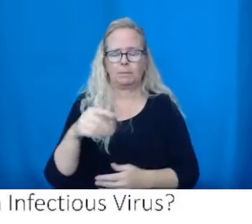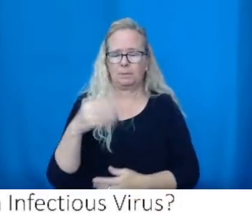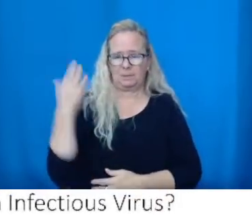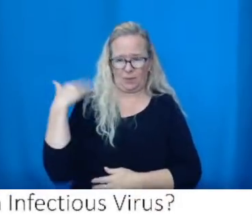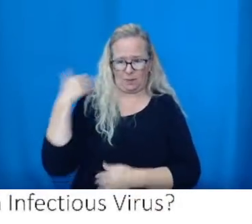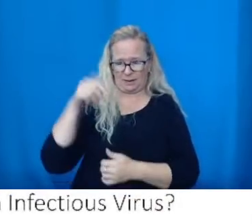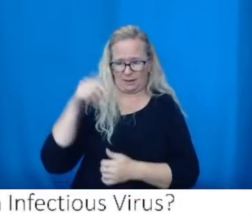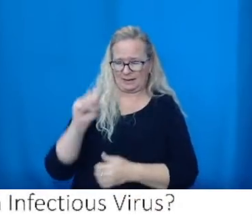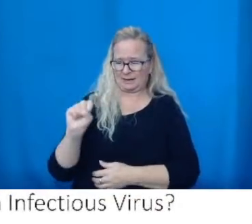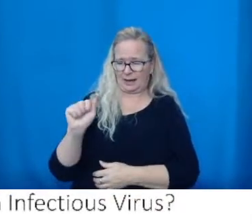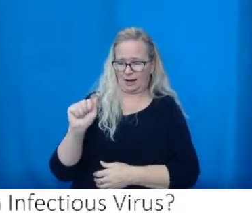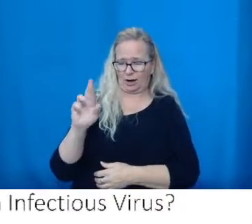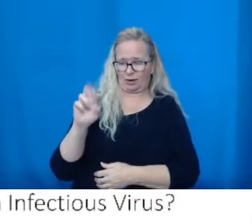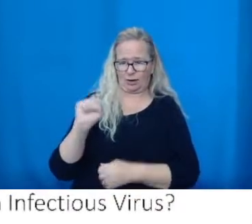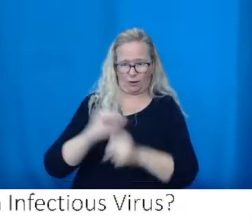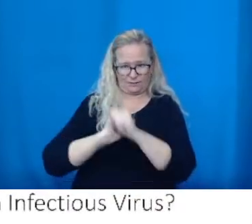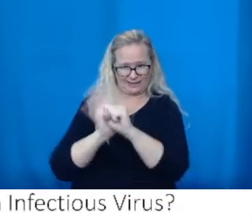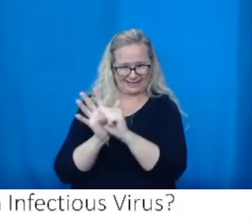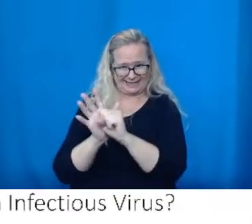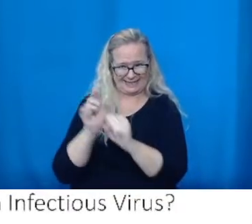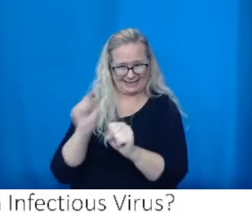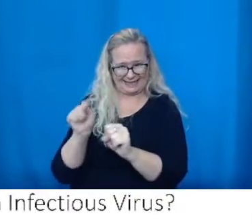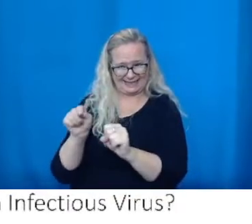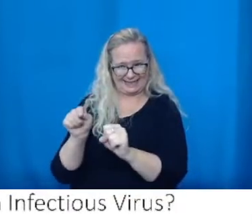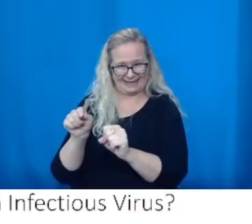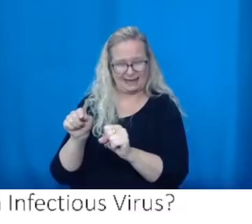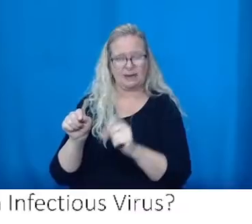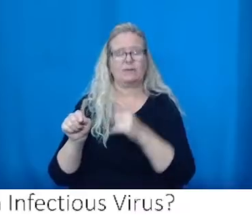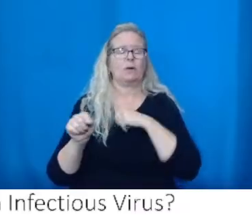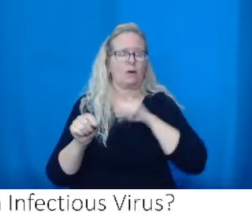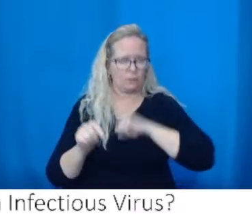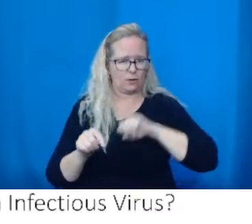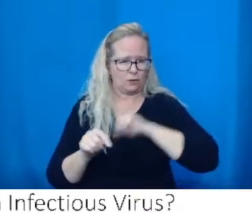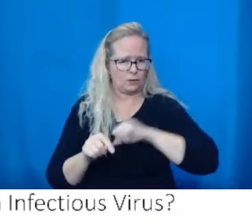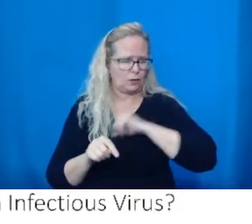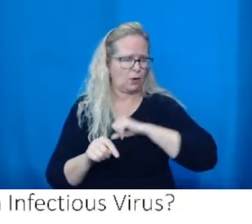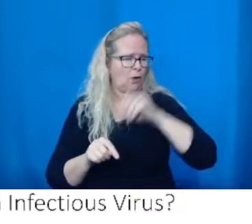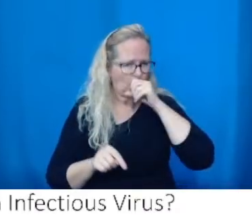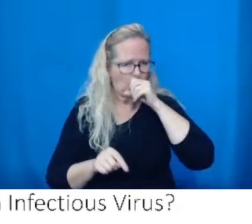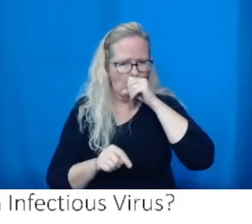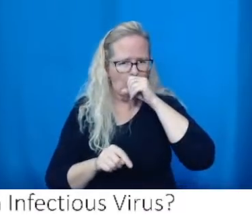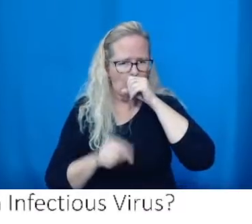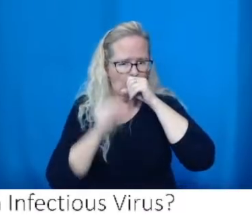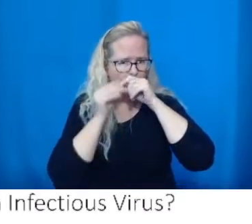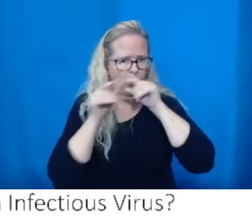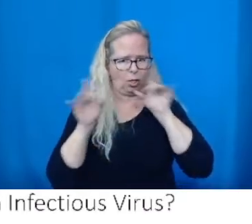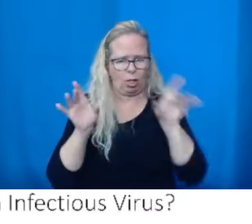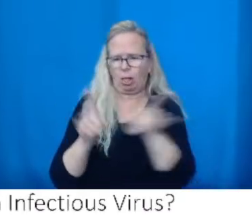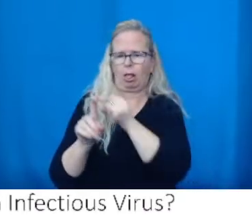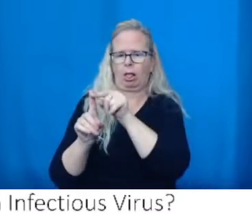material. And this is actually what we rely on to diagnose infection with SARS-CoV-2, the presence of viral material in saliva or respiratory